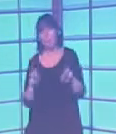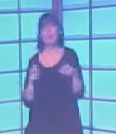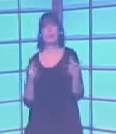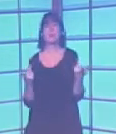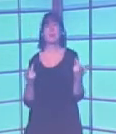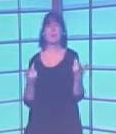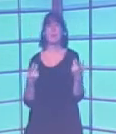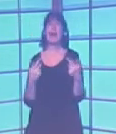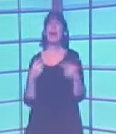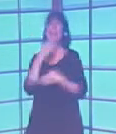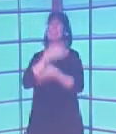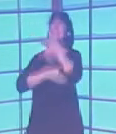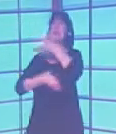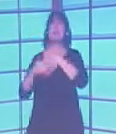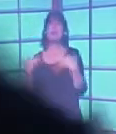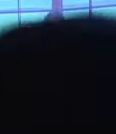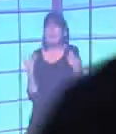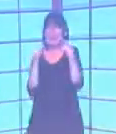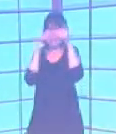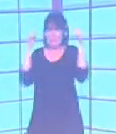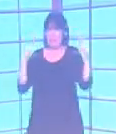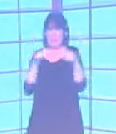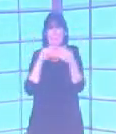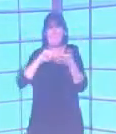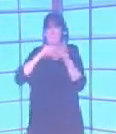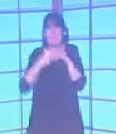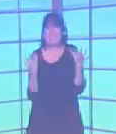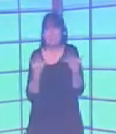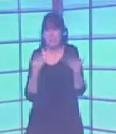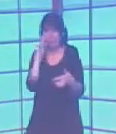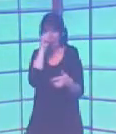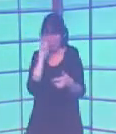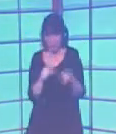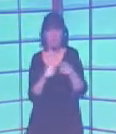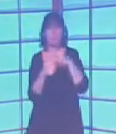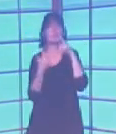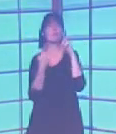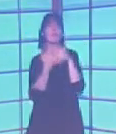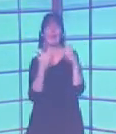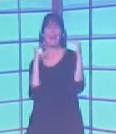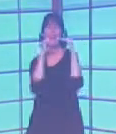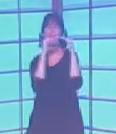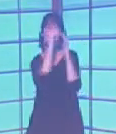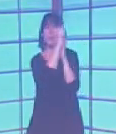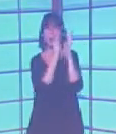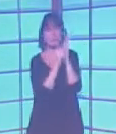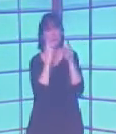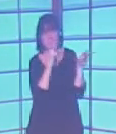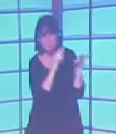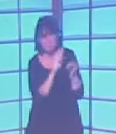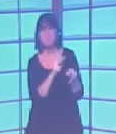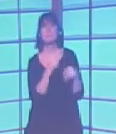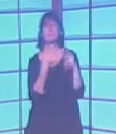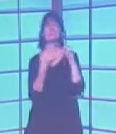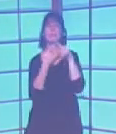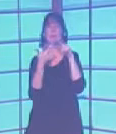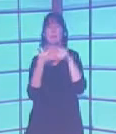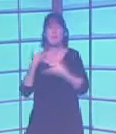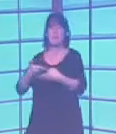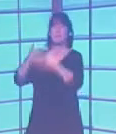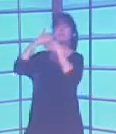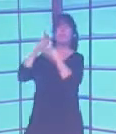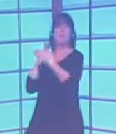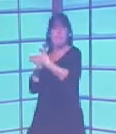and definitions of disability, an overview of equality legislation, discussion about the barriers disabled